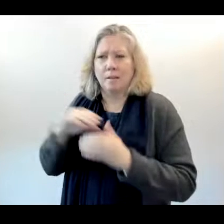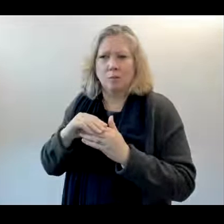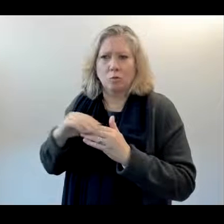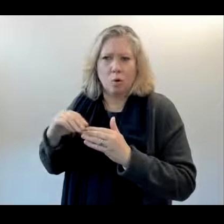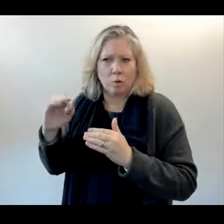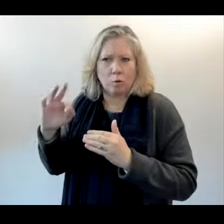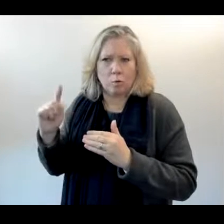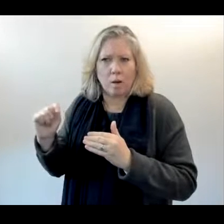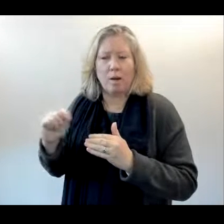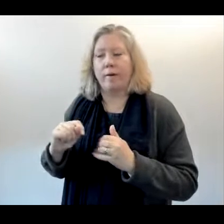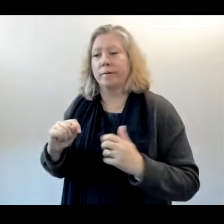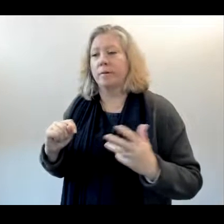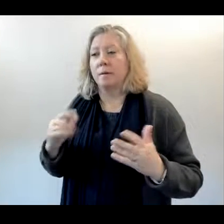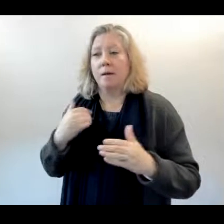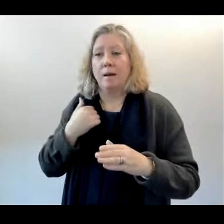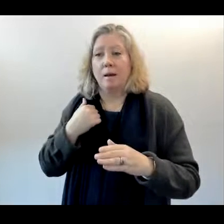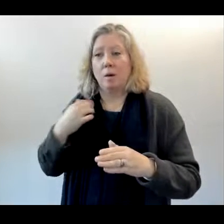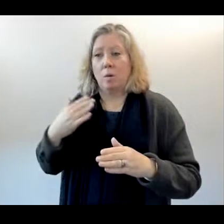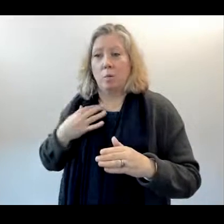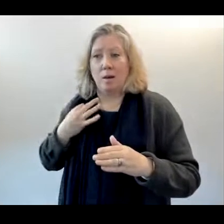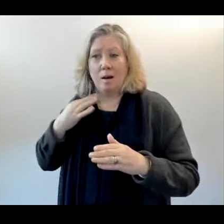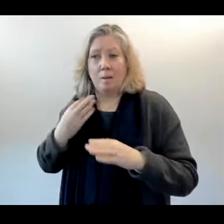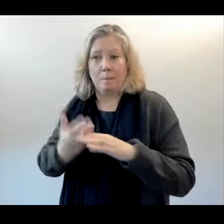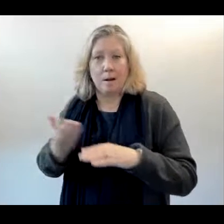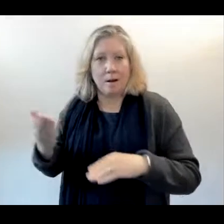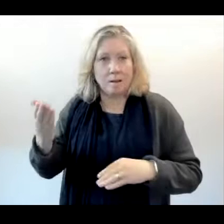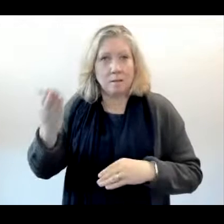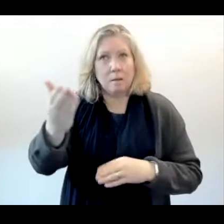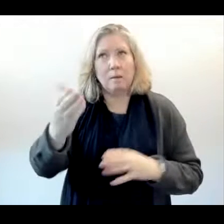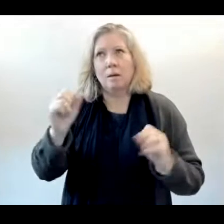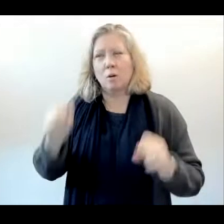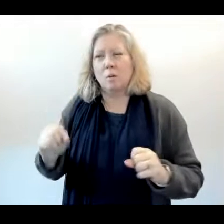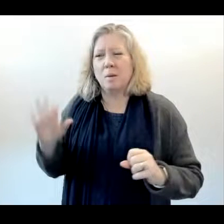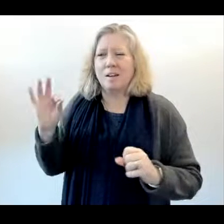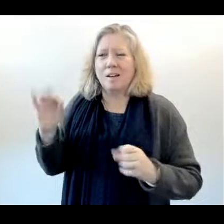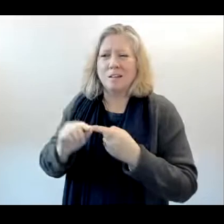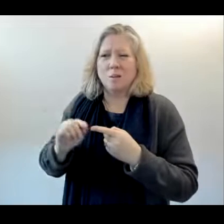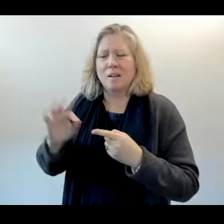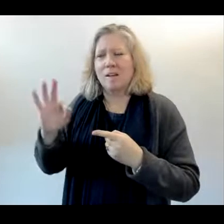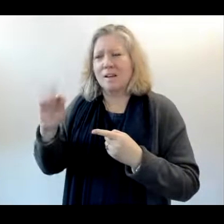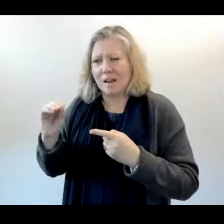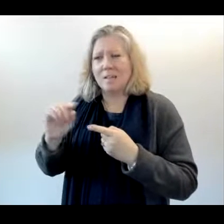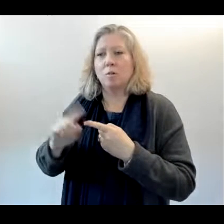It could take, after we submit the application, it could take from 90 to 120 days.